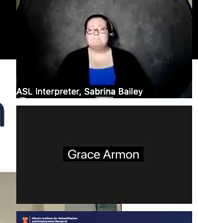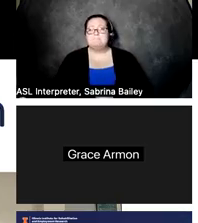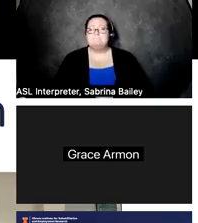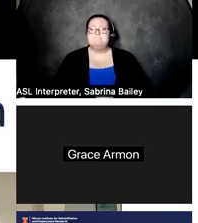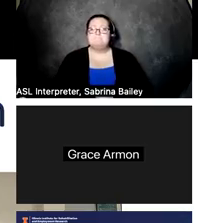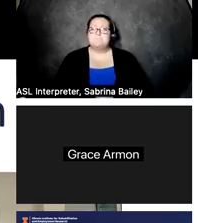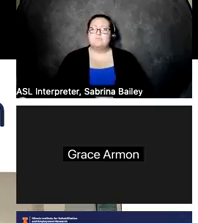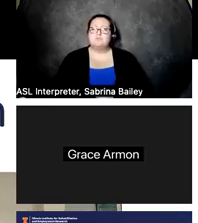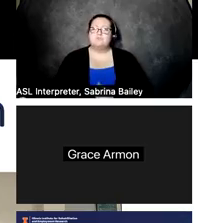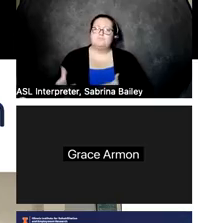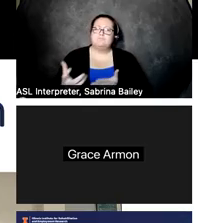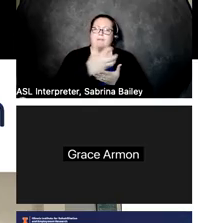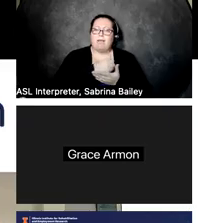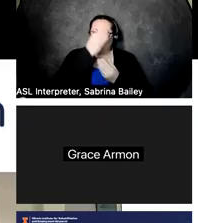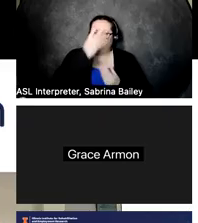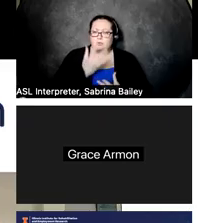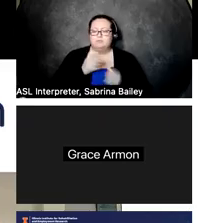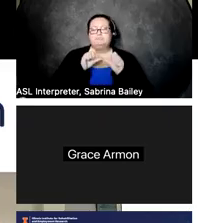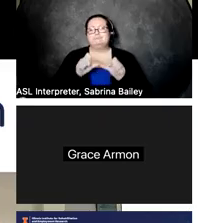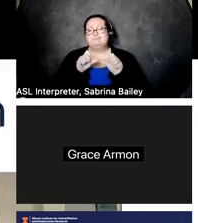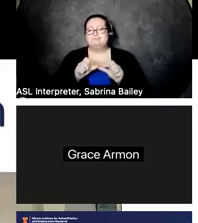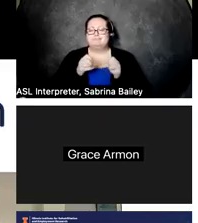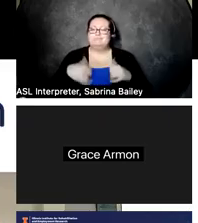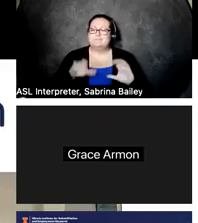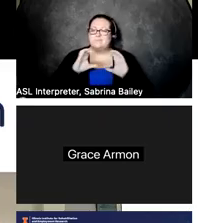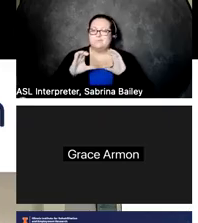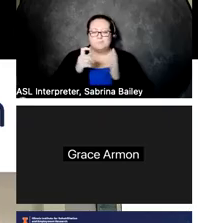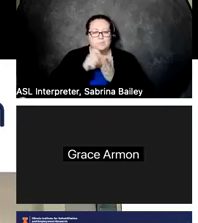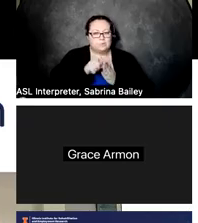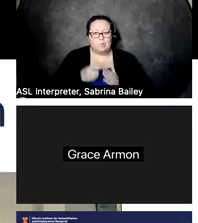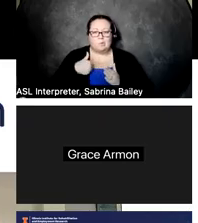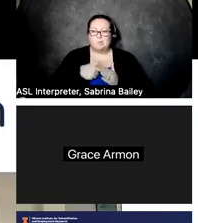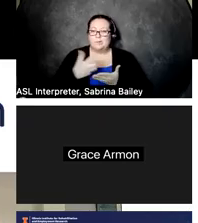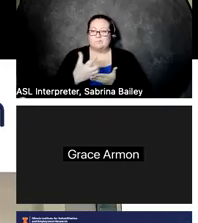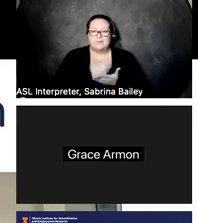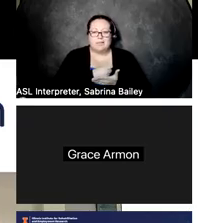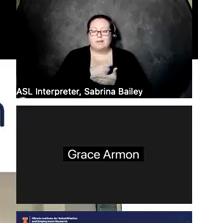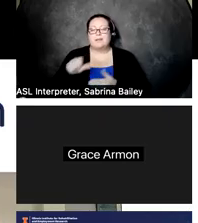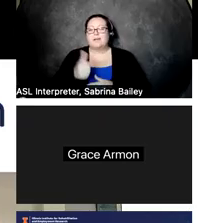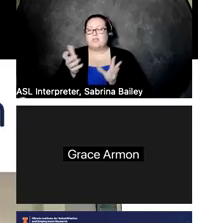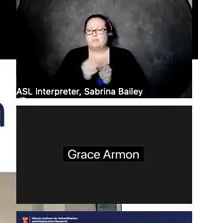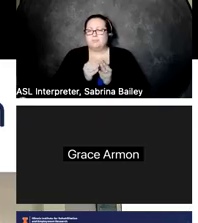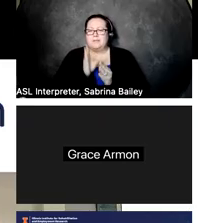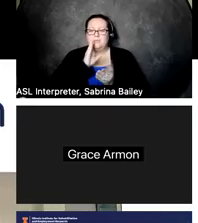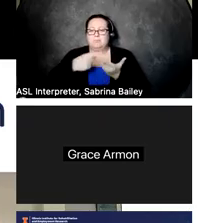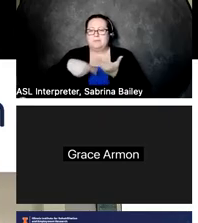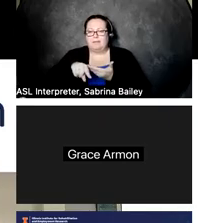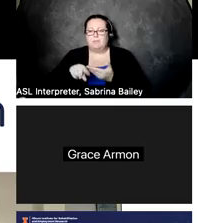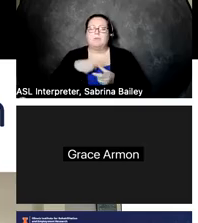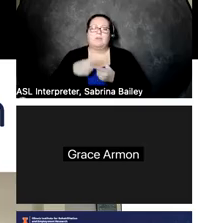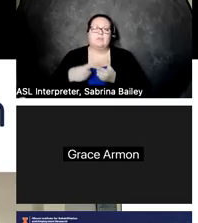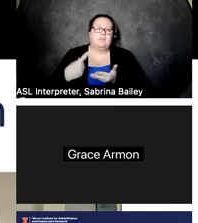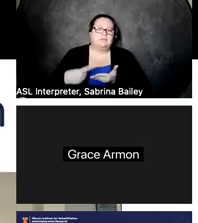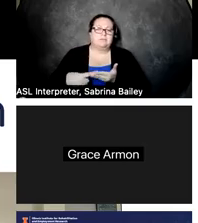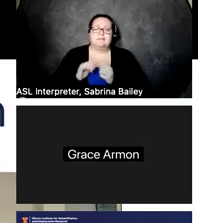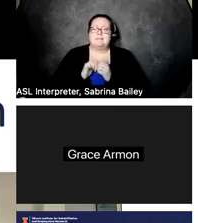and then we're going to continue the conversation, based on all the notes that we're taking. We have another meeting coming up next week to kind of talk about how